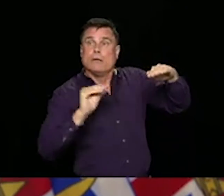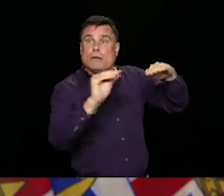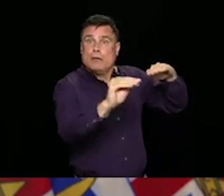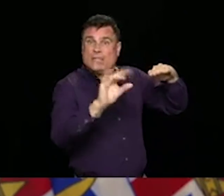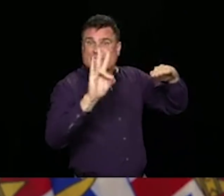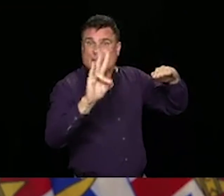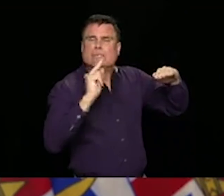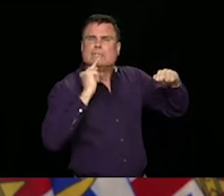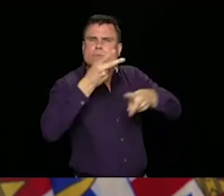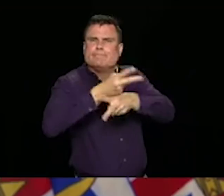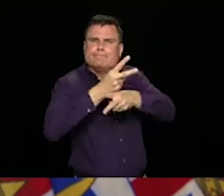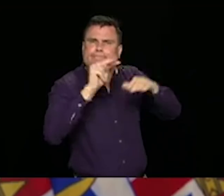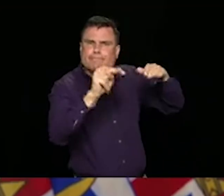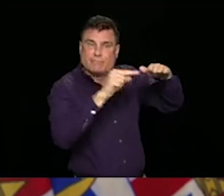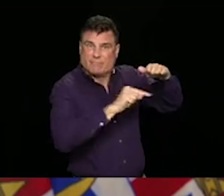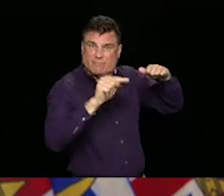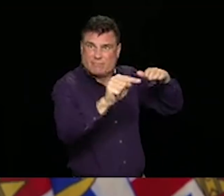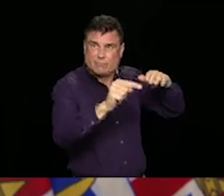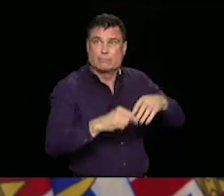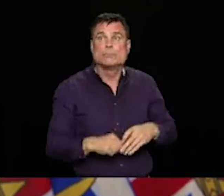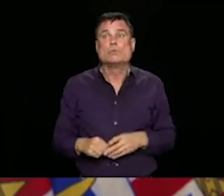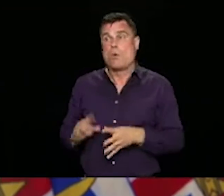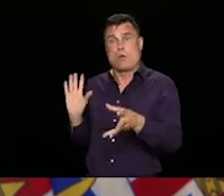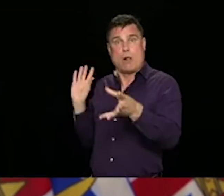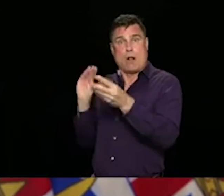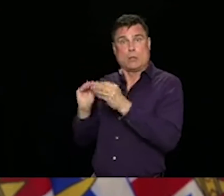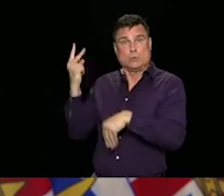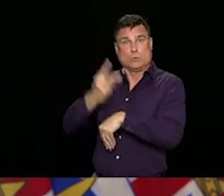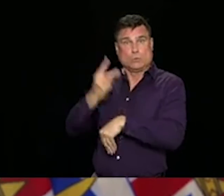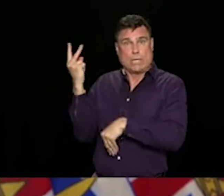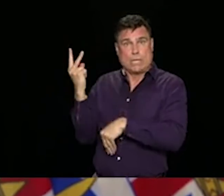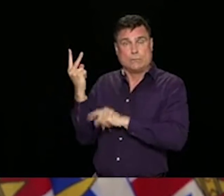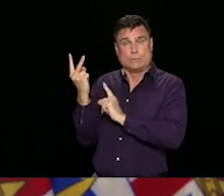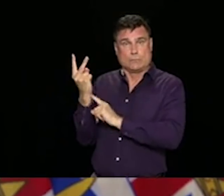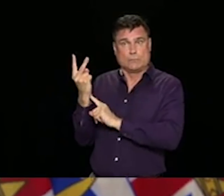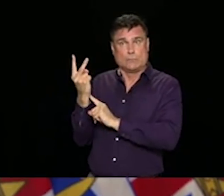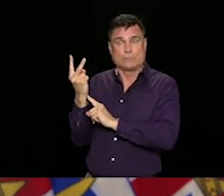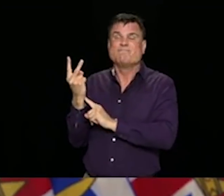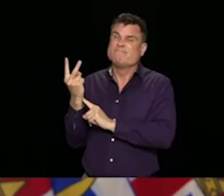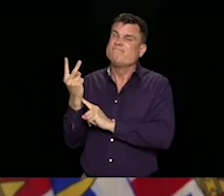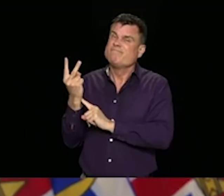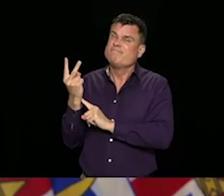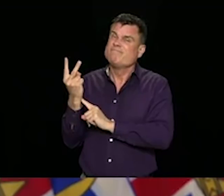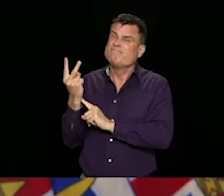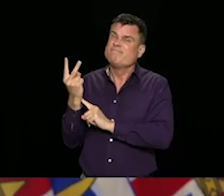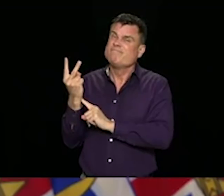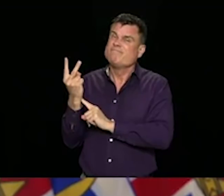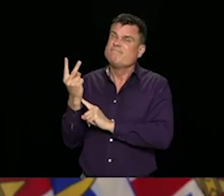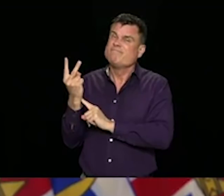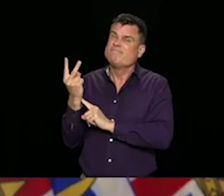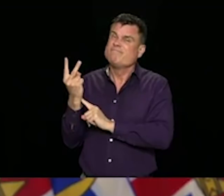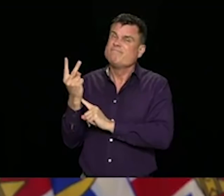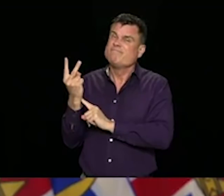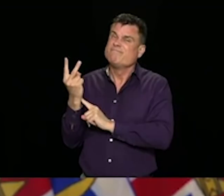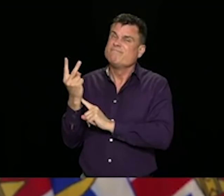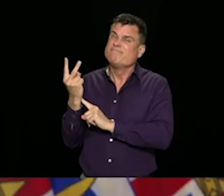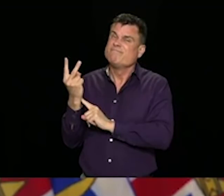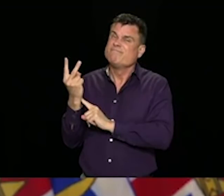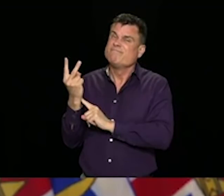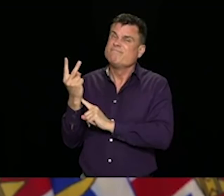or ICU. Over the past 2 days, we have had an additional 4 people who have